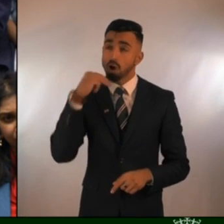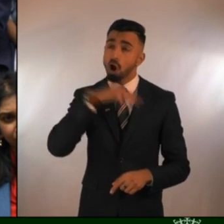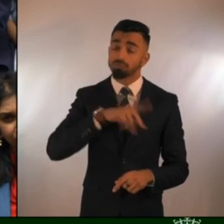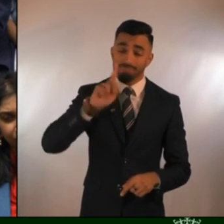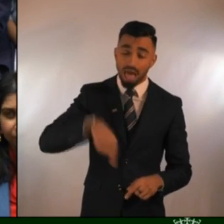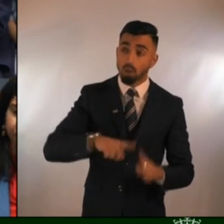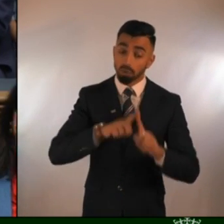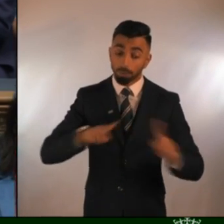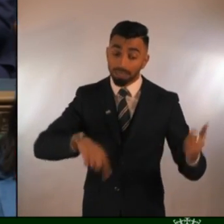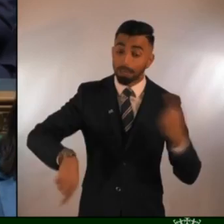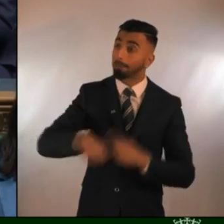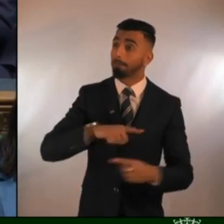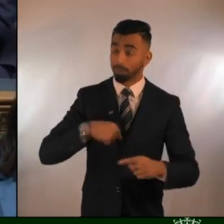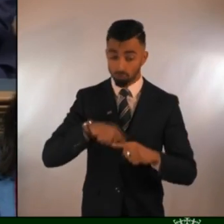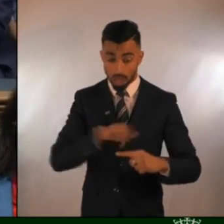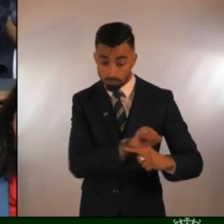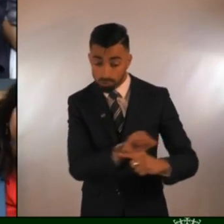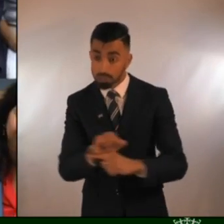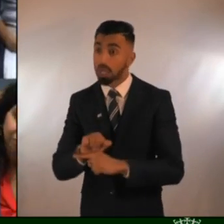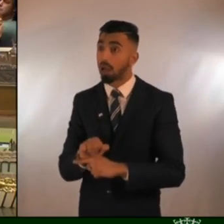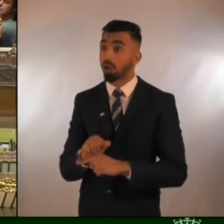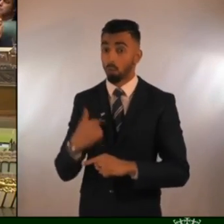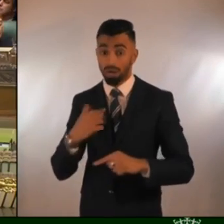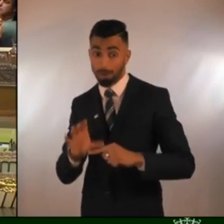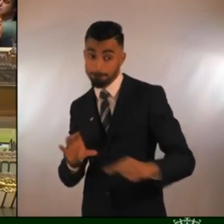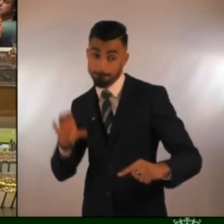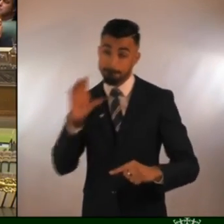defences over the next 6 years to £5.2 billion.